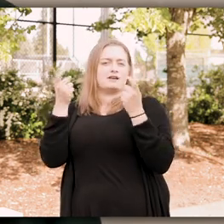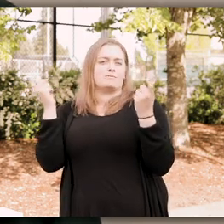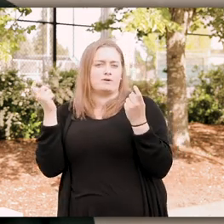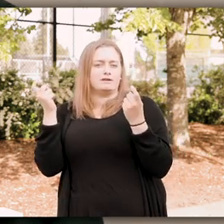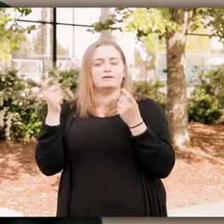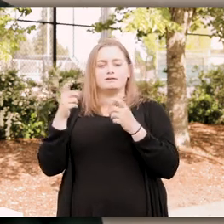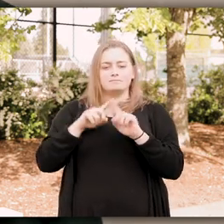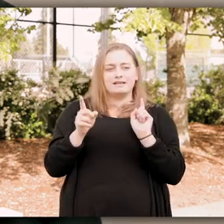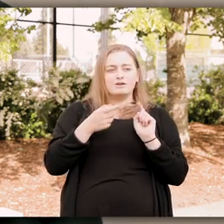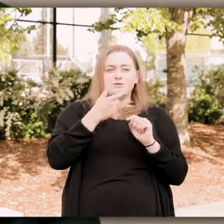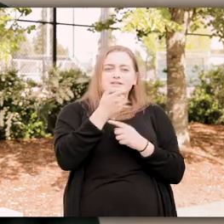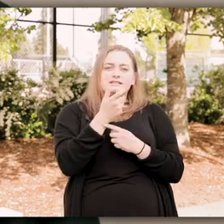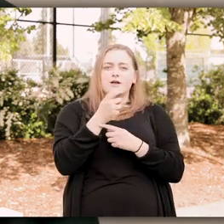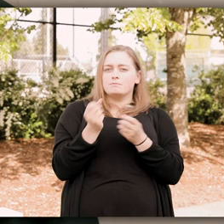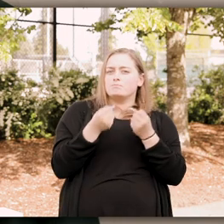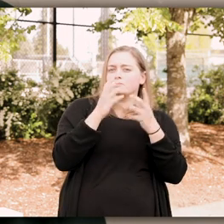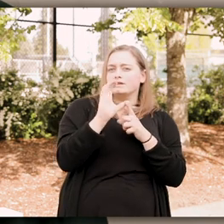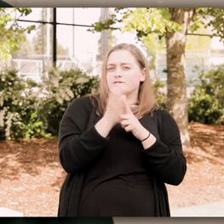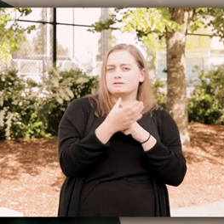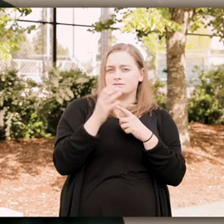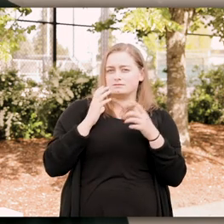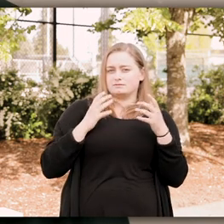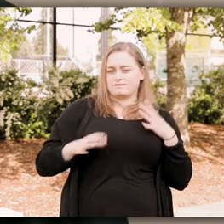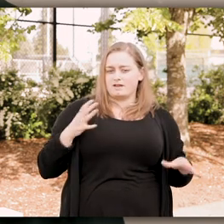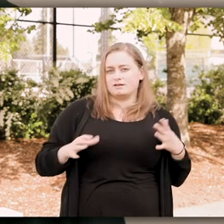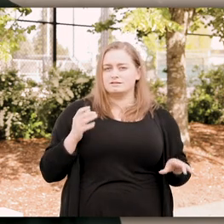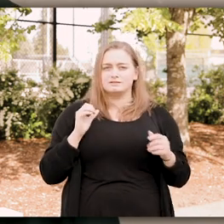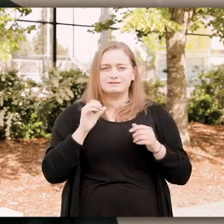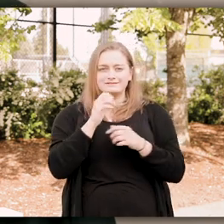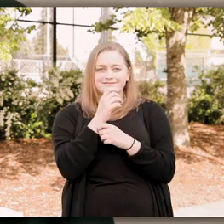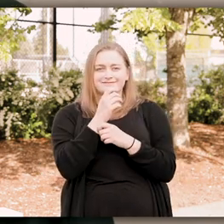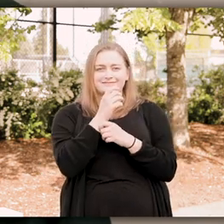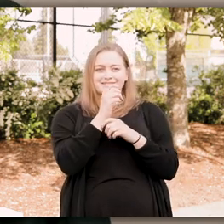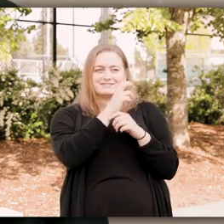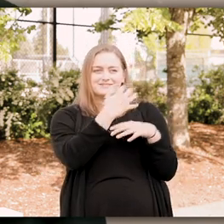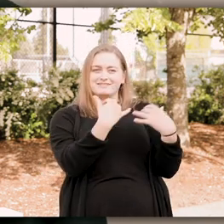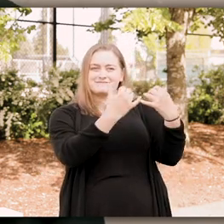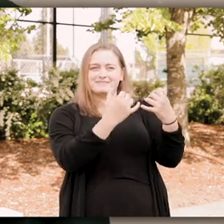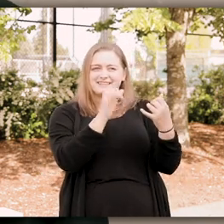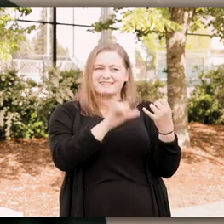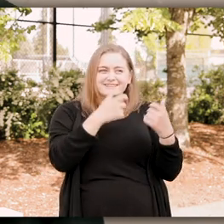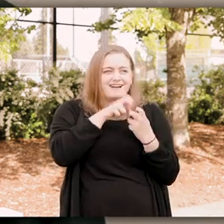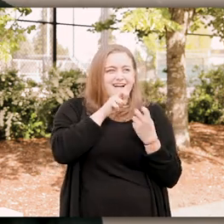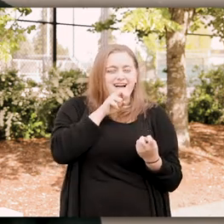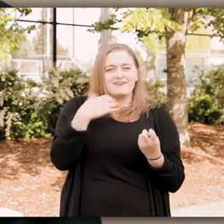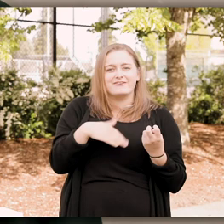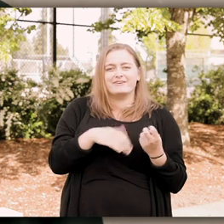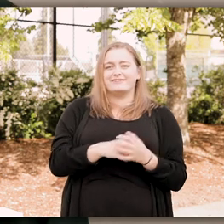the multicultural fashion shows in awe, and slipping past Jordy for Panda Express at lunch, those are the unifying memories for the class of